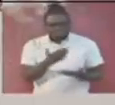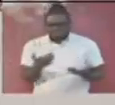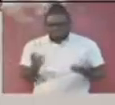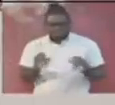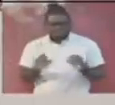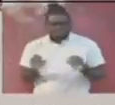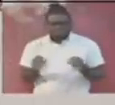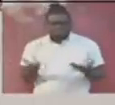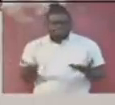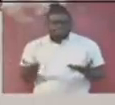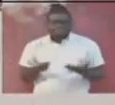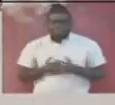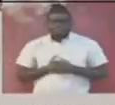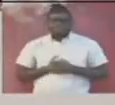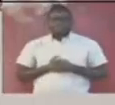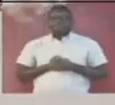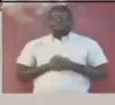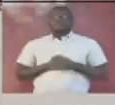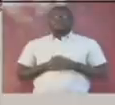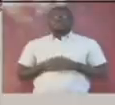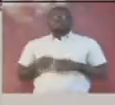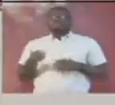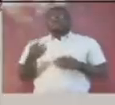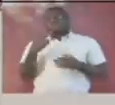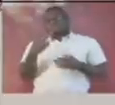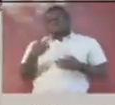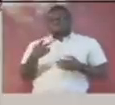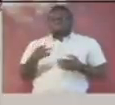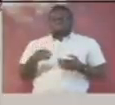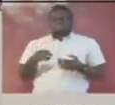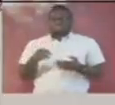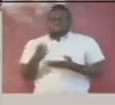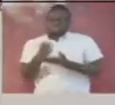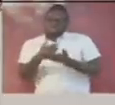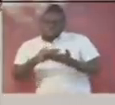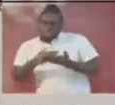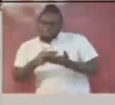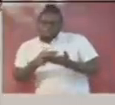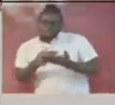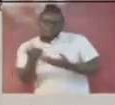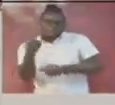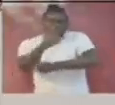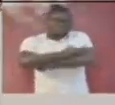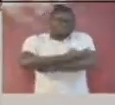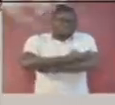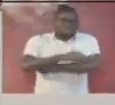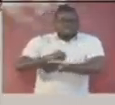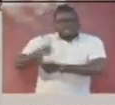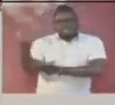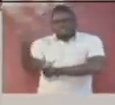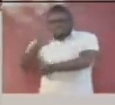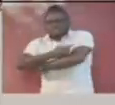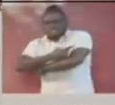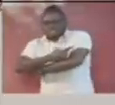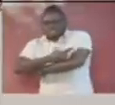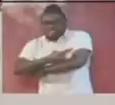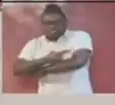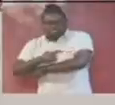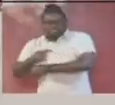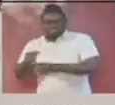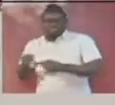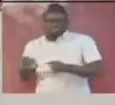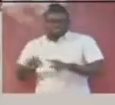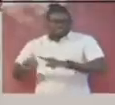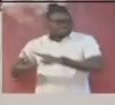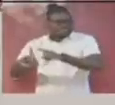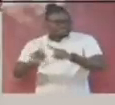go on alternate days or things like that, those are adjustments that they have to deal with. In addition, they also